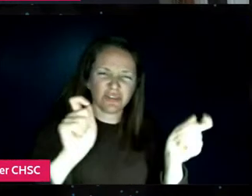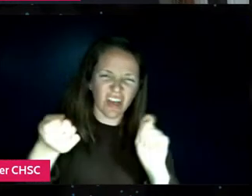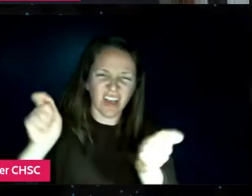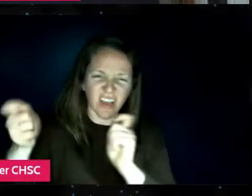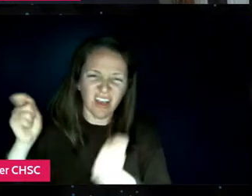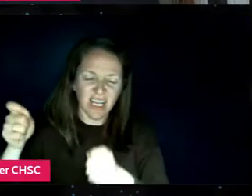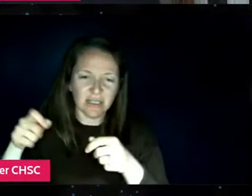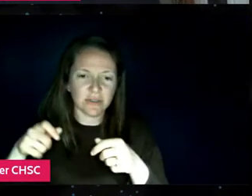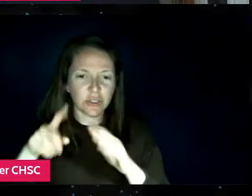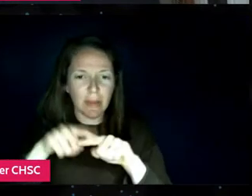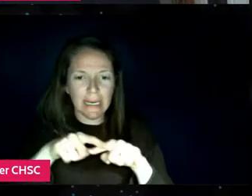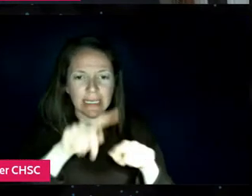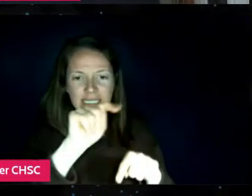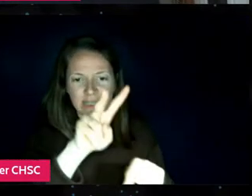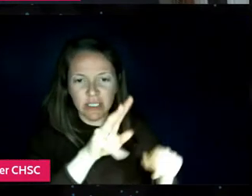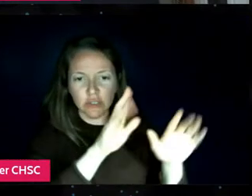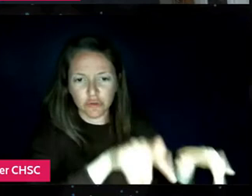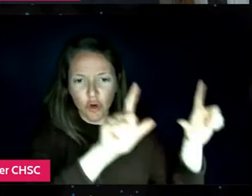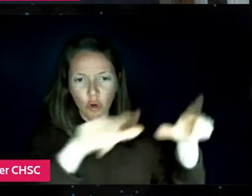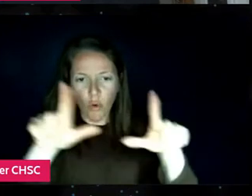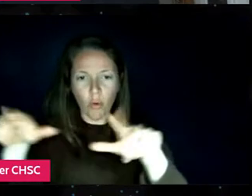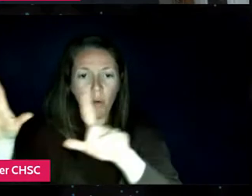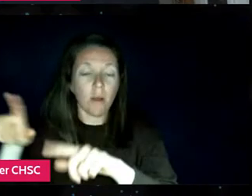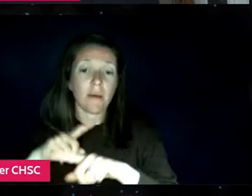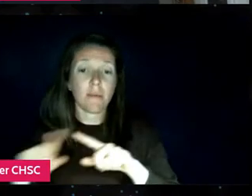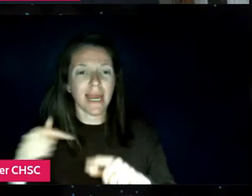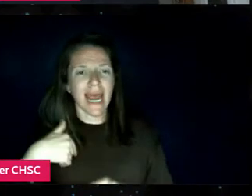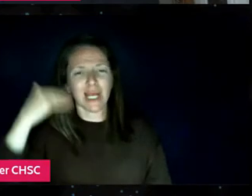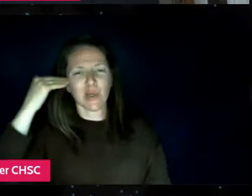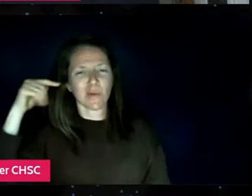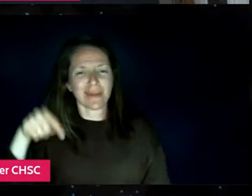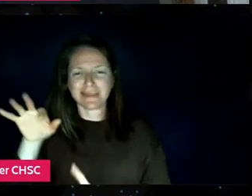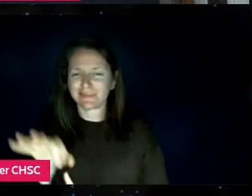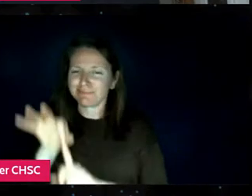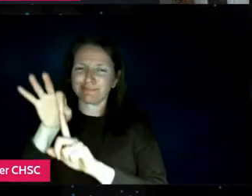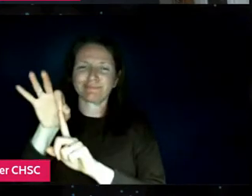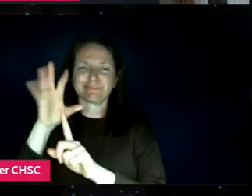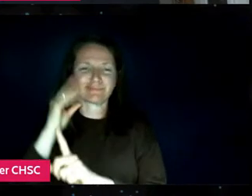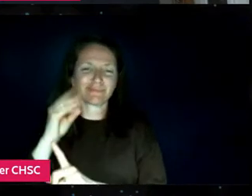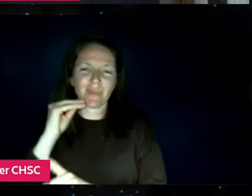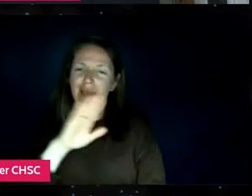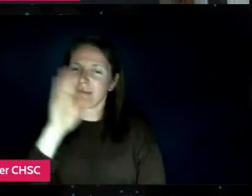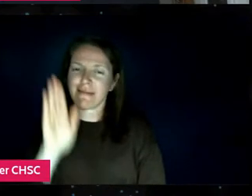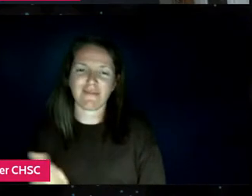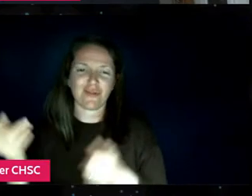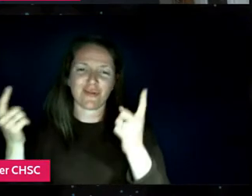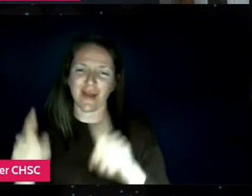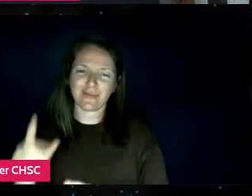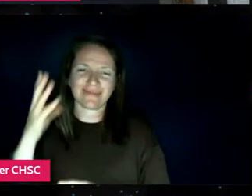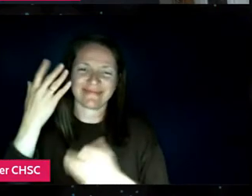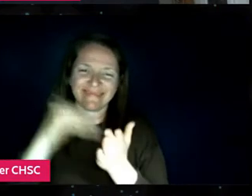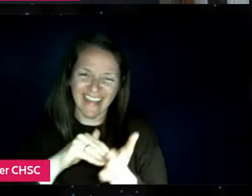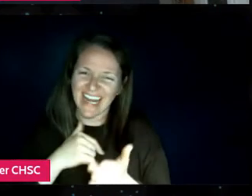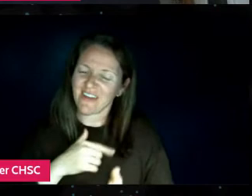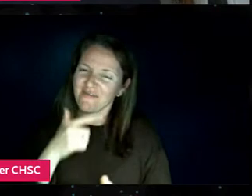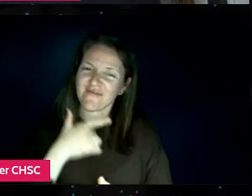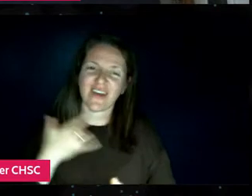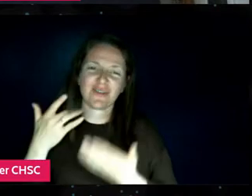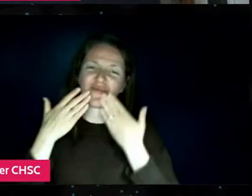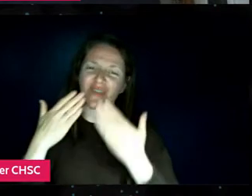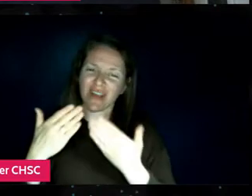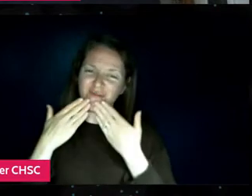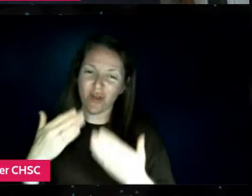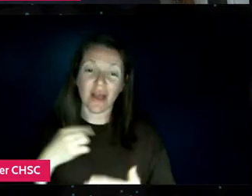I knew coming out of this that this would be a unique experience that I would never have again. I was very grateful for it, and I felt